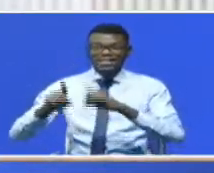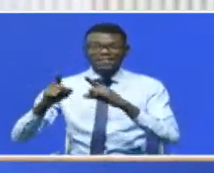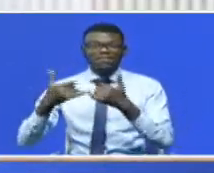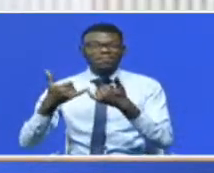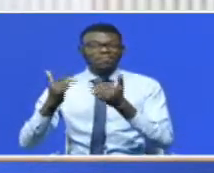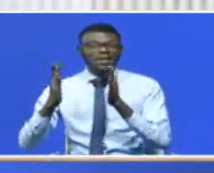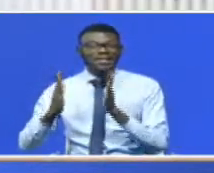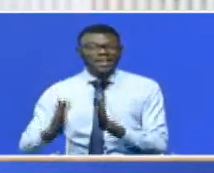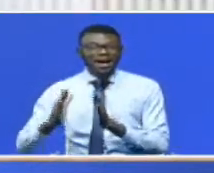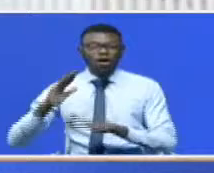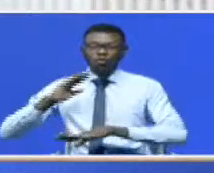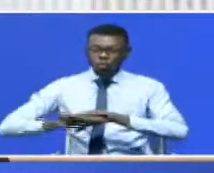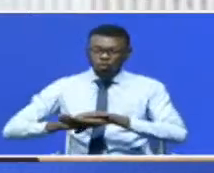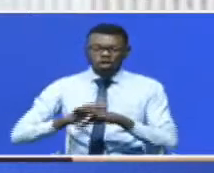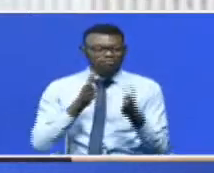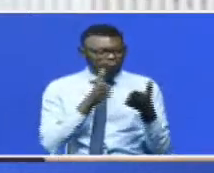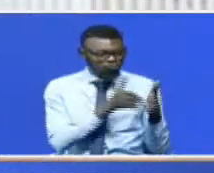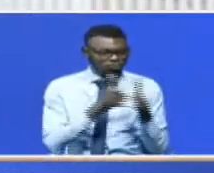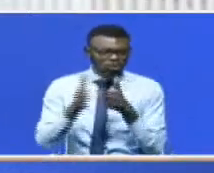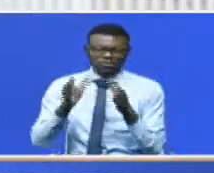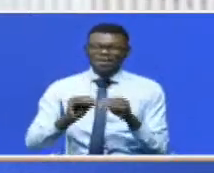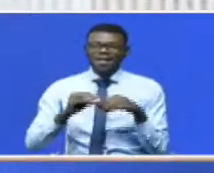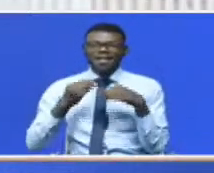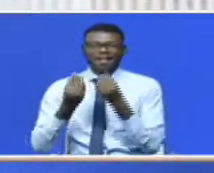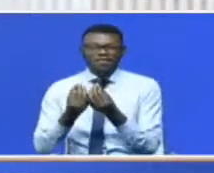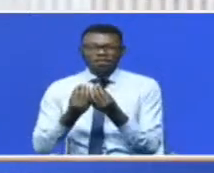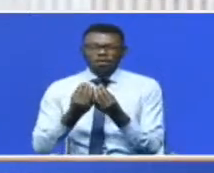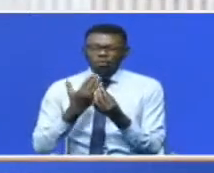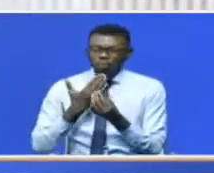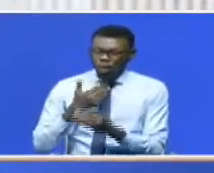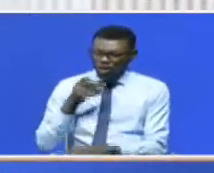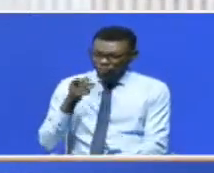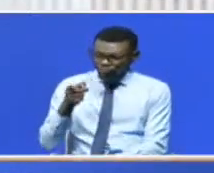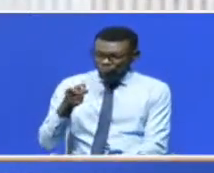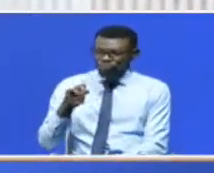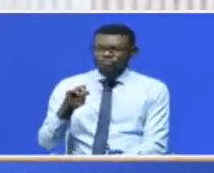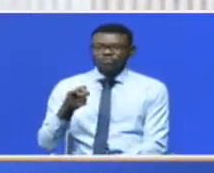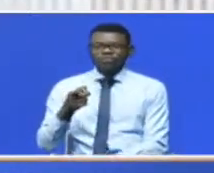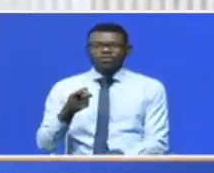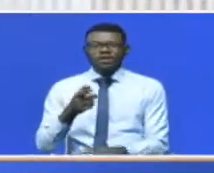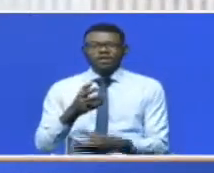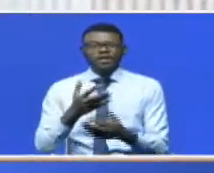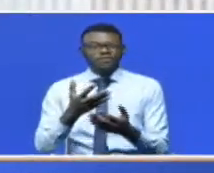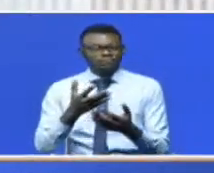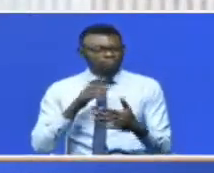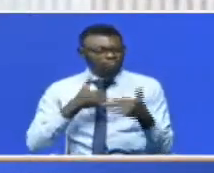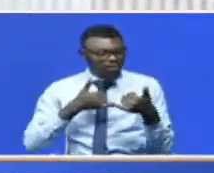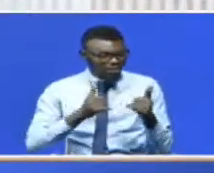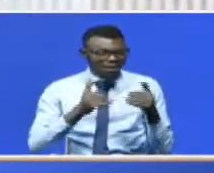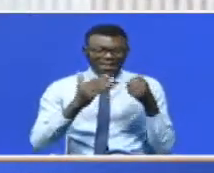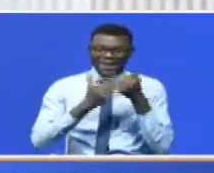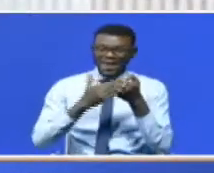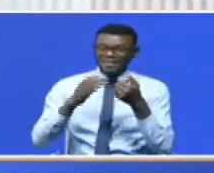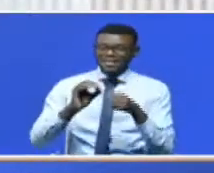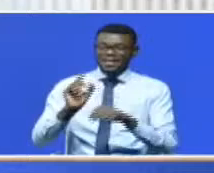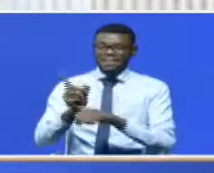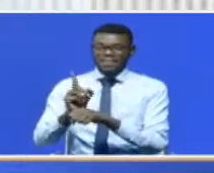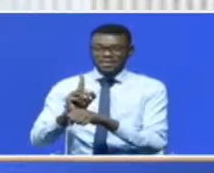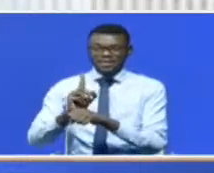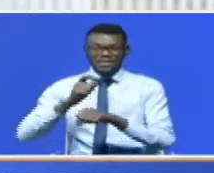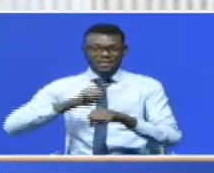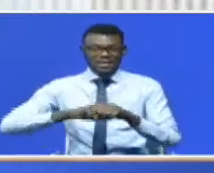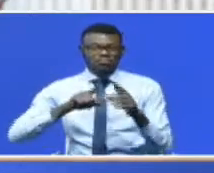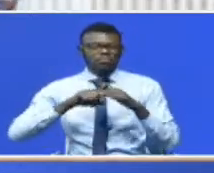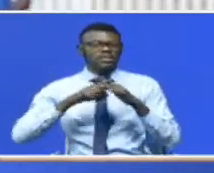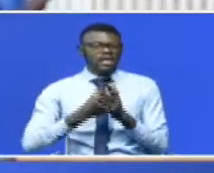giving chance slowly by slowly. We are filtering in. We are trying to integrate him to the team 90 minutes. It's good for starting.